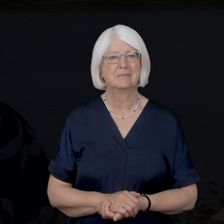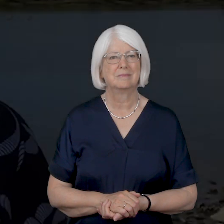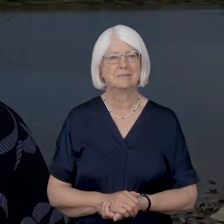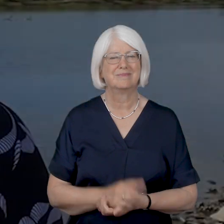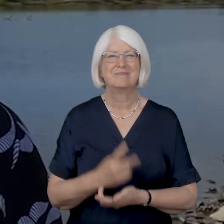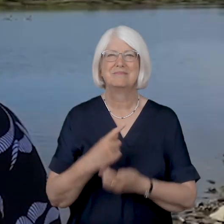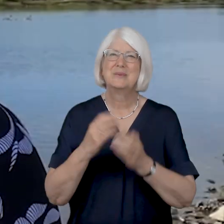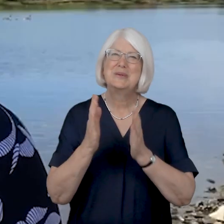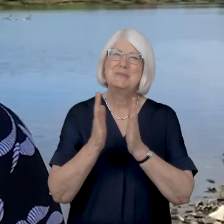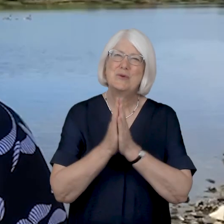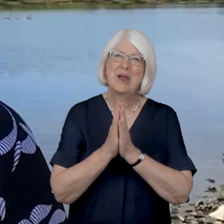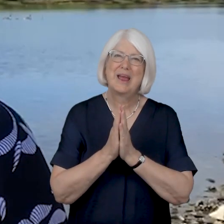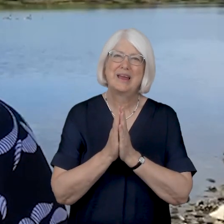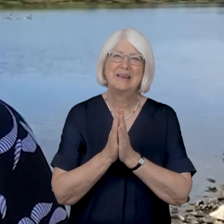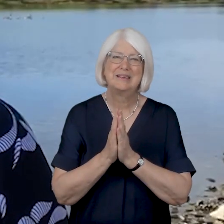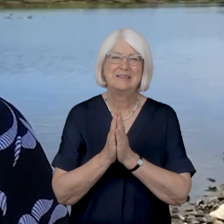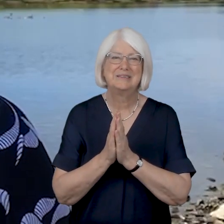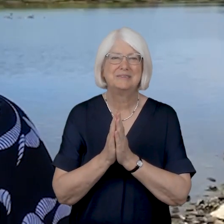Let's pray.